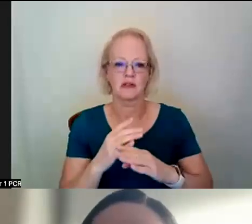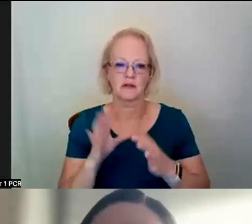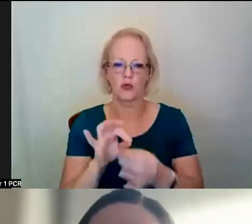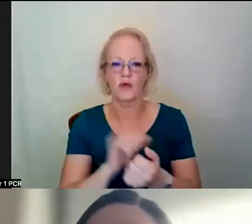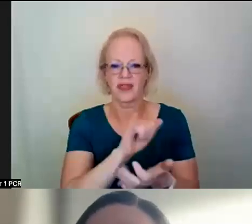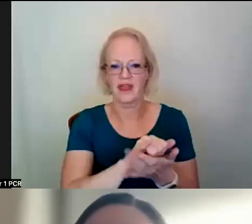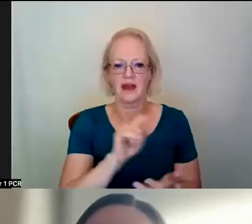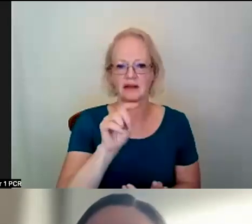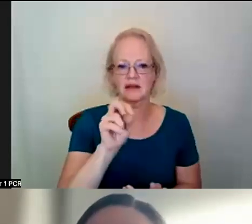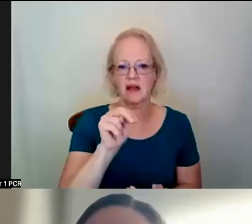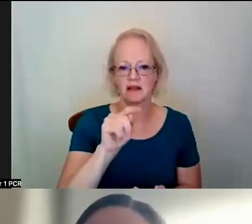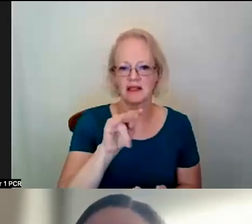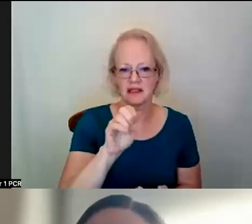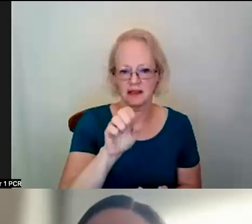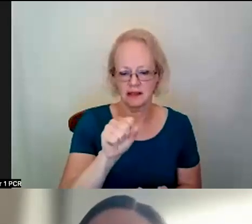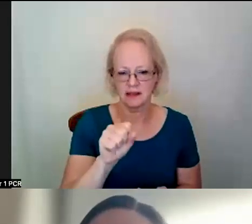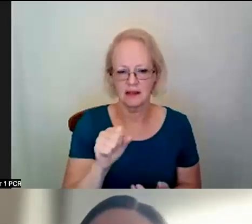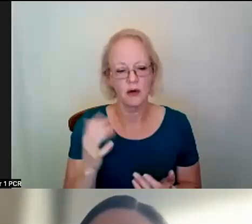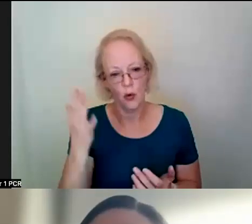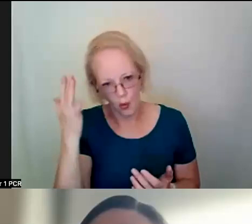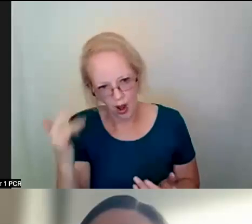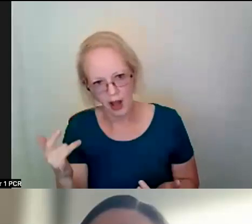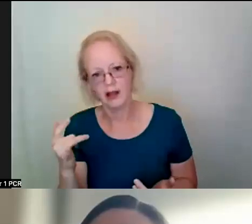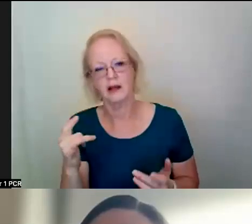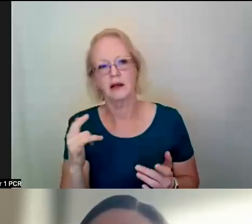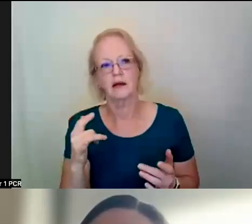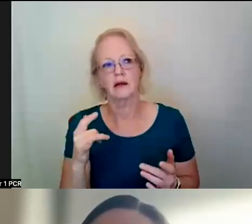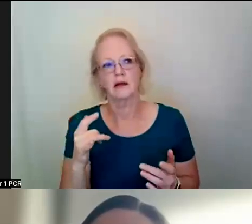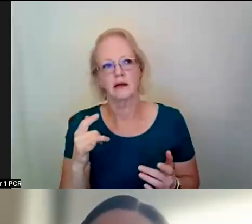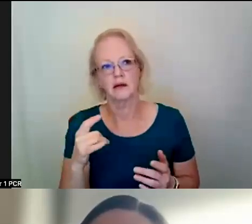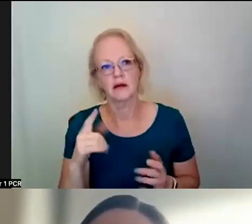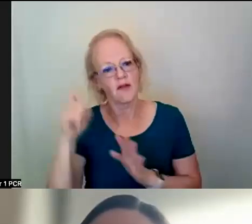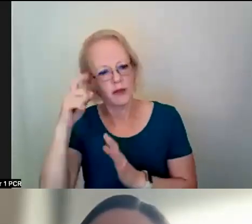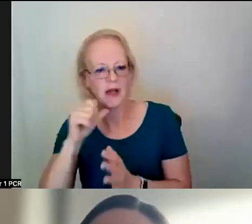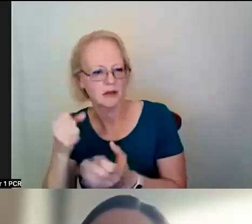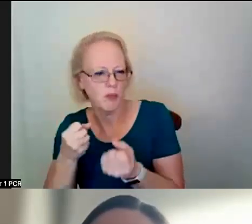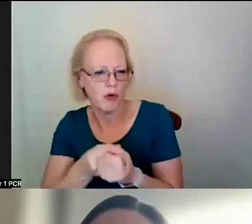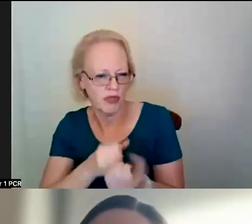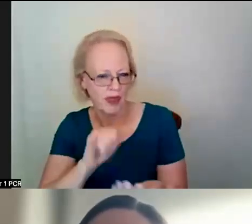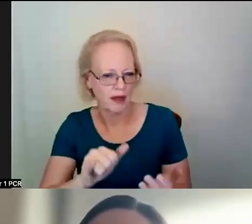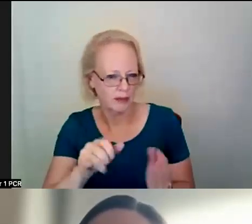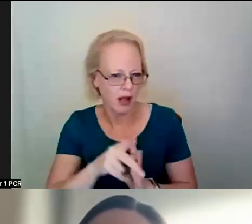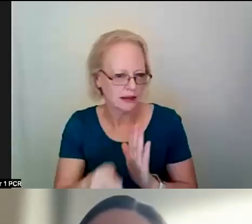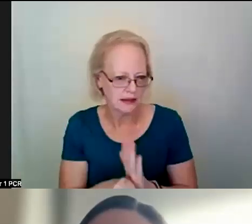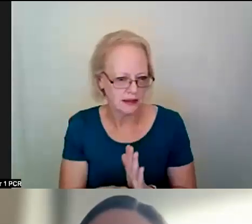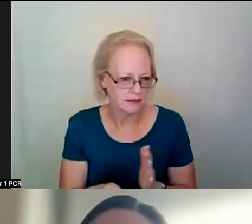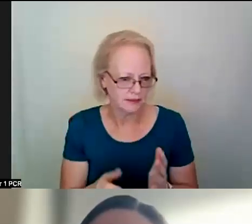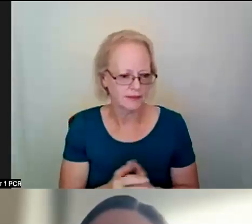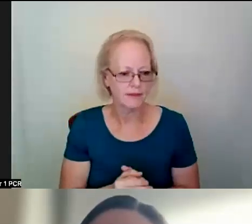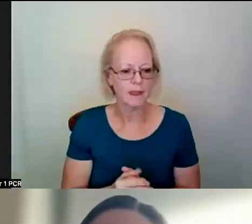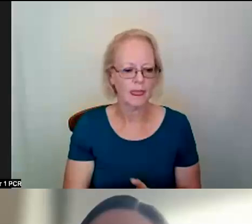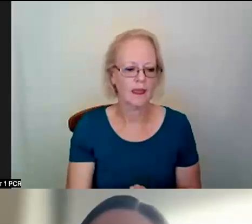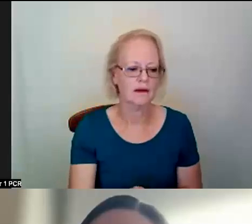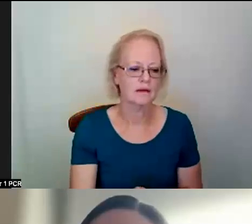why overall there is lack of support for this as a policy alternative? I don't know if there's lack